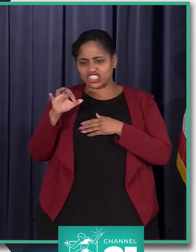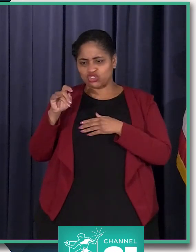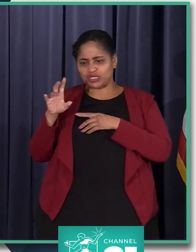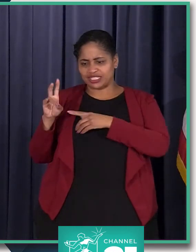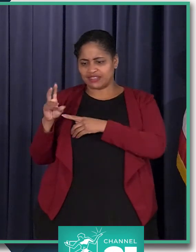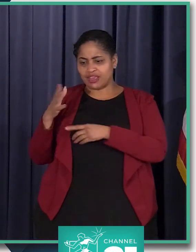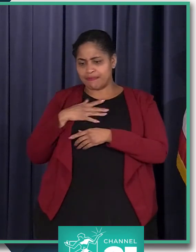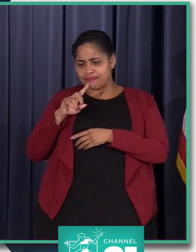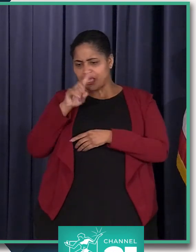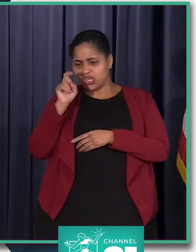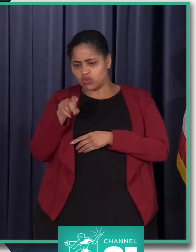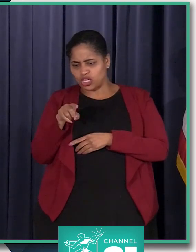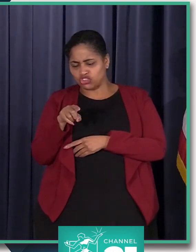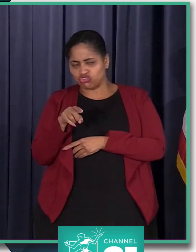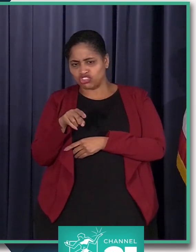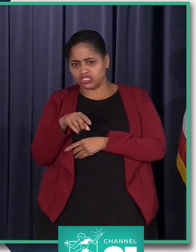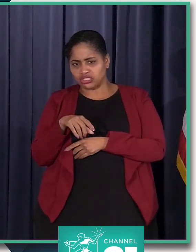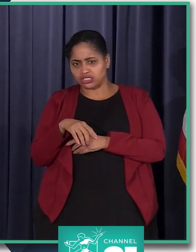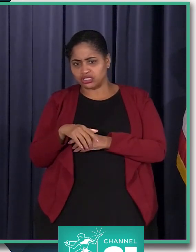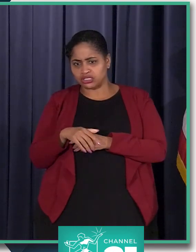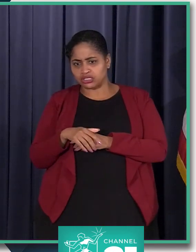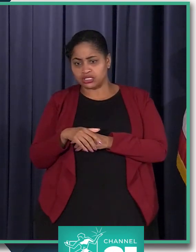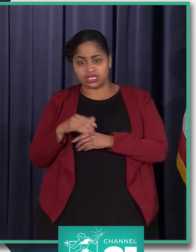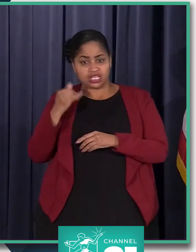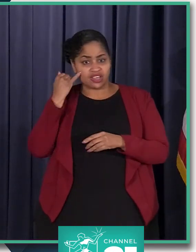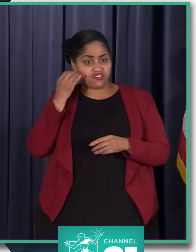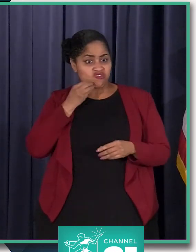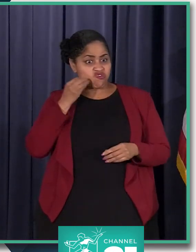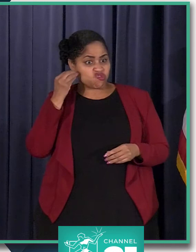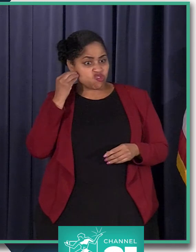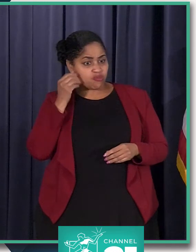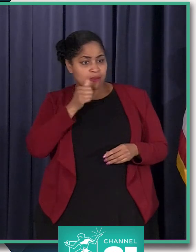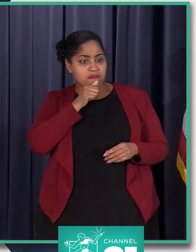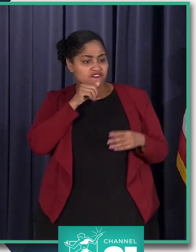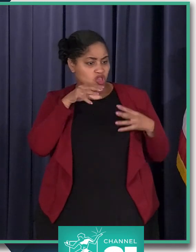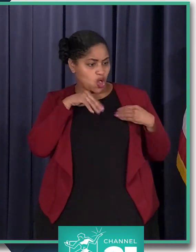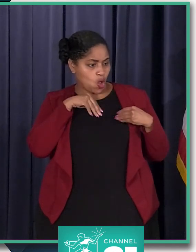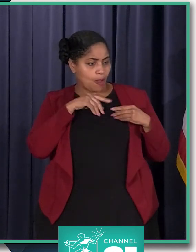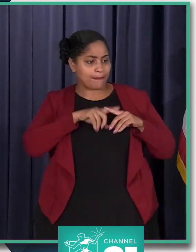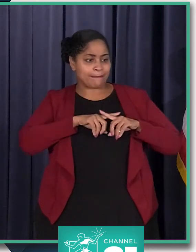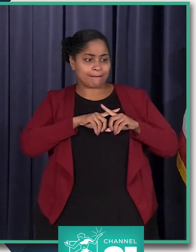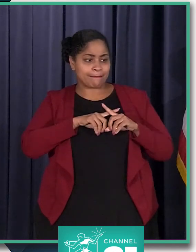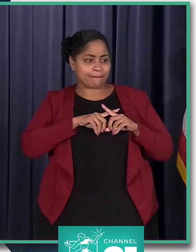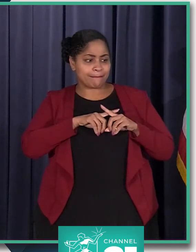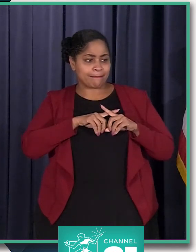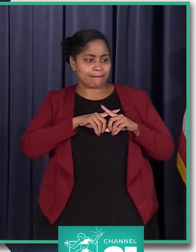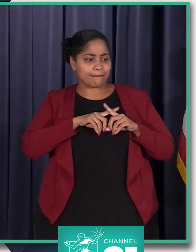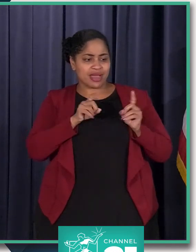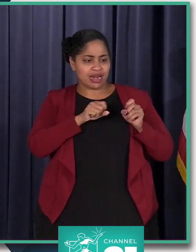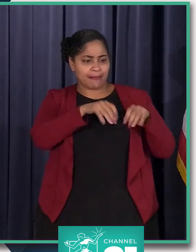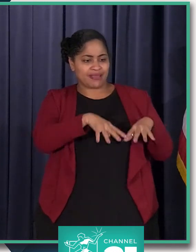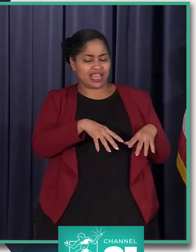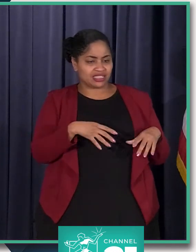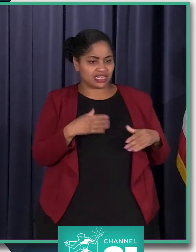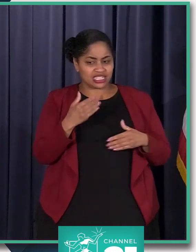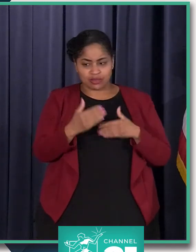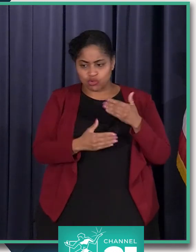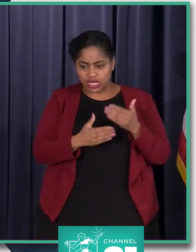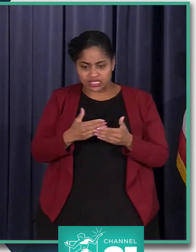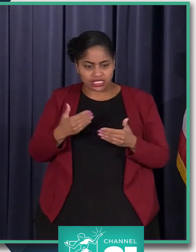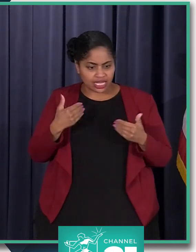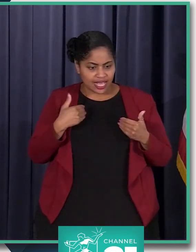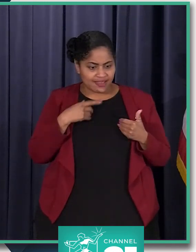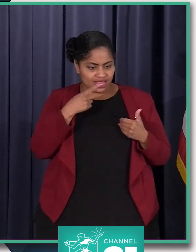My question was, if the homes are privately owned but abandoned, is there a process to